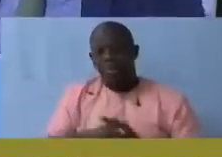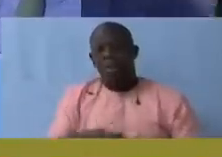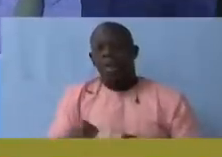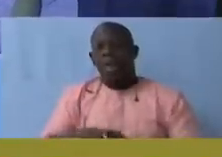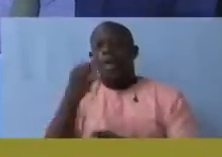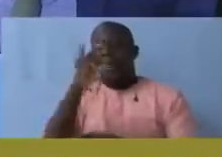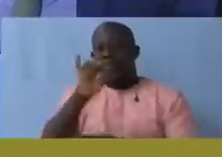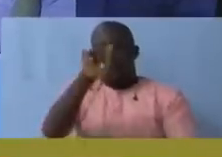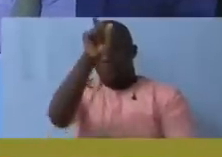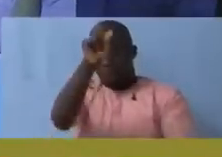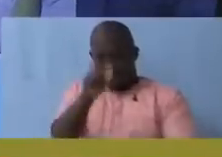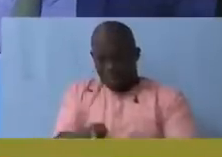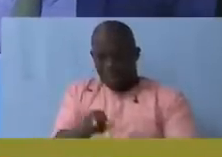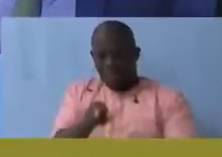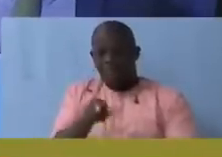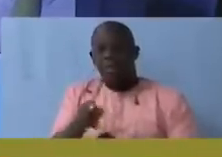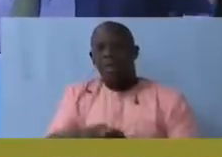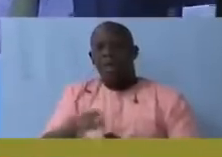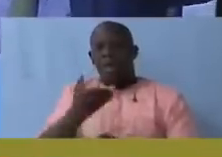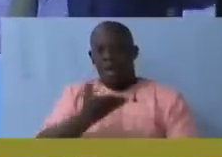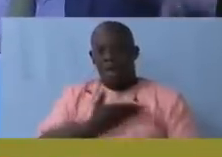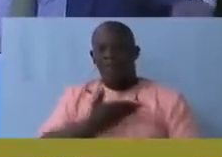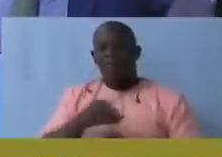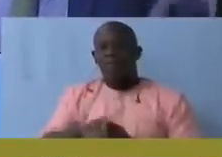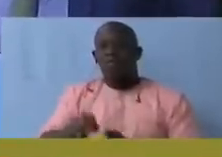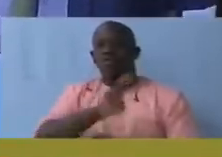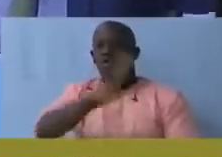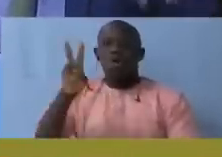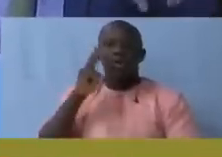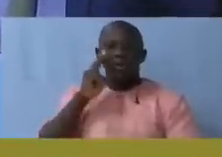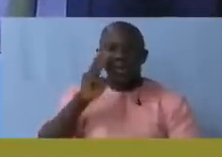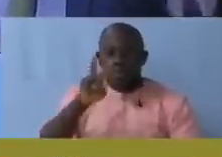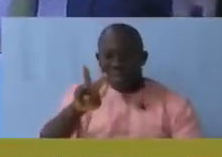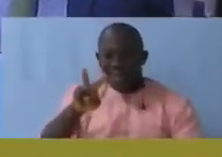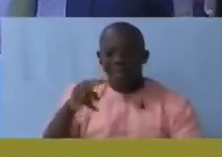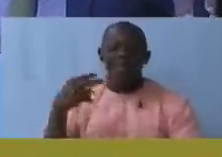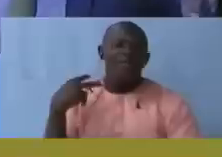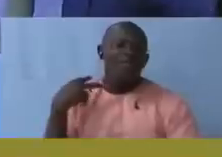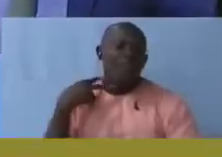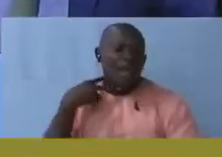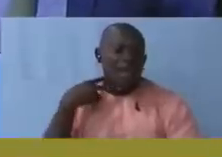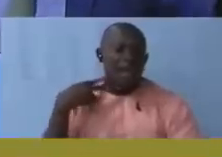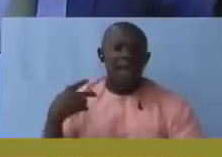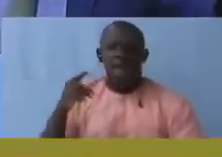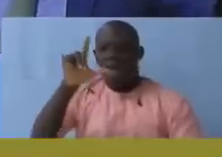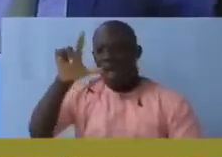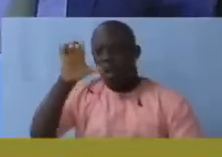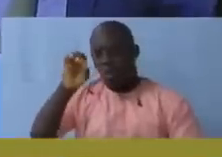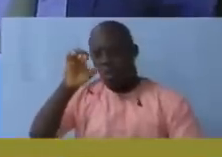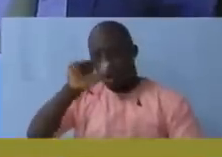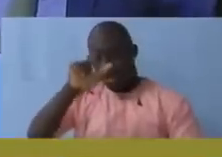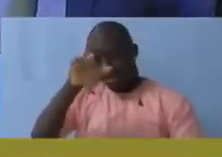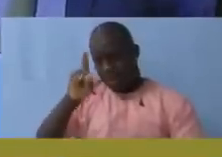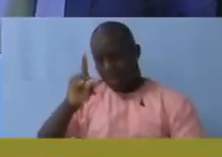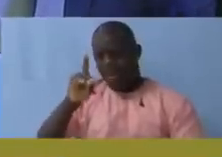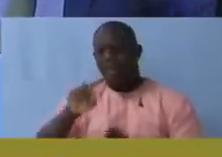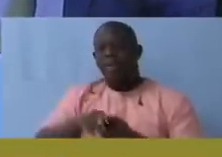if a person had undetectable viral load, say